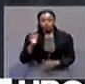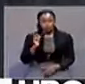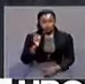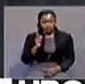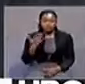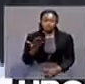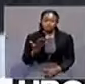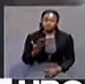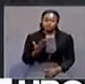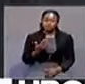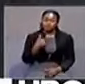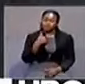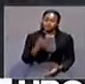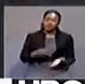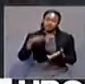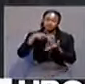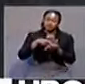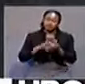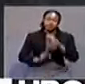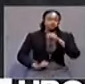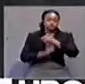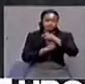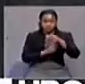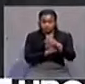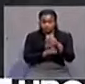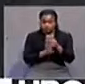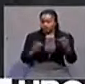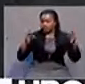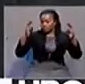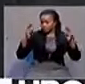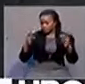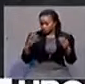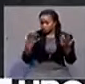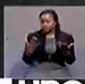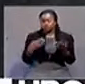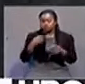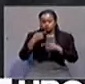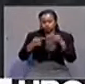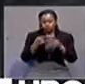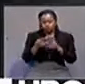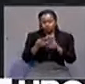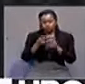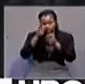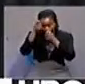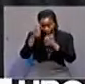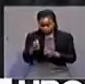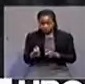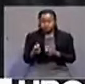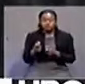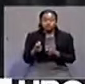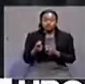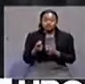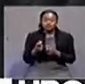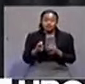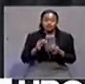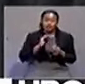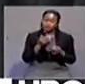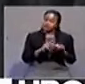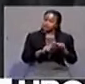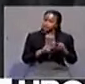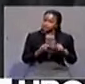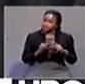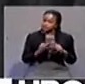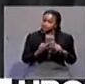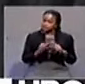I stand here to support the motion, pay tribute to our dear friend,